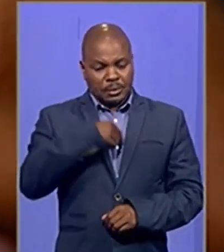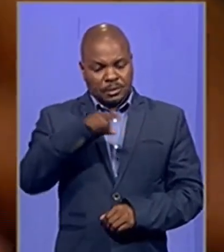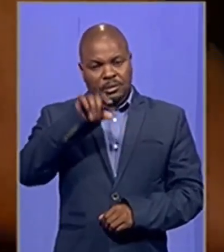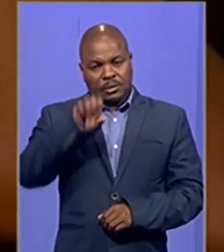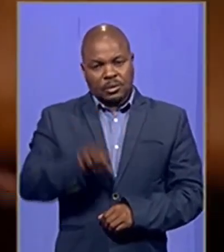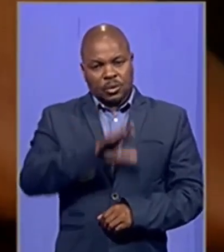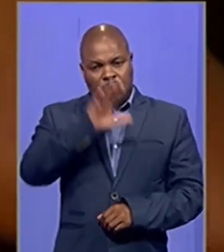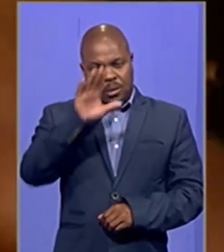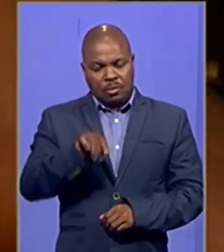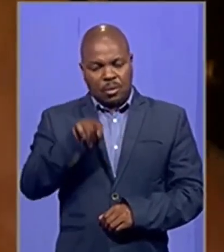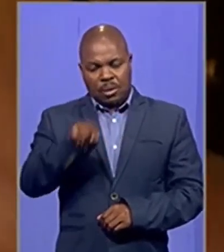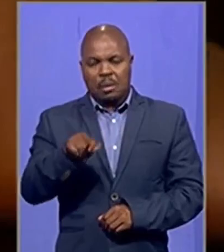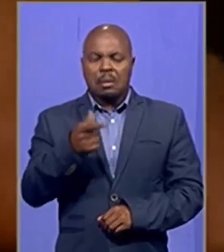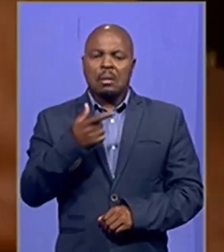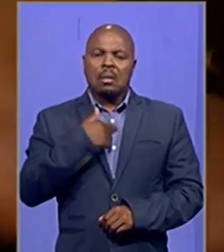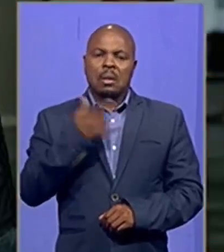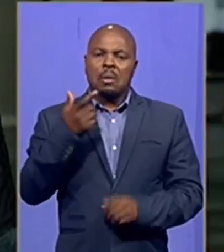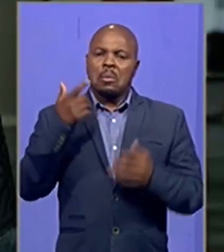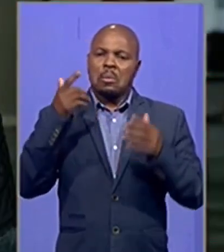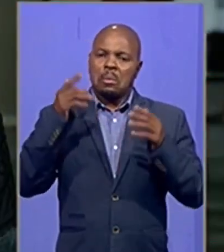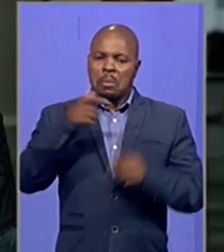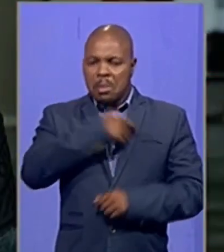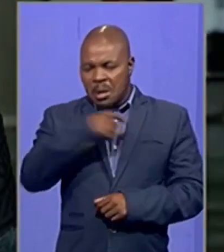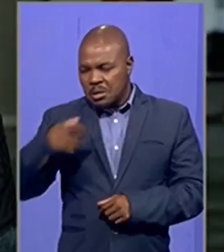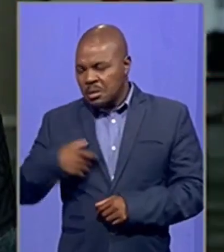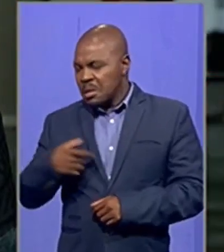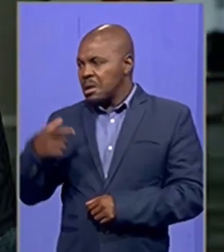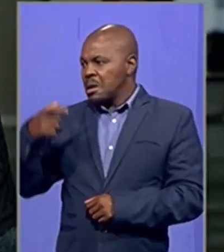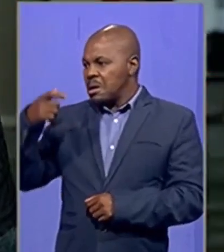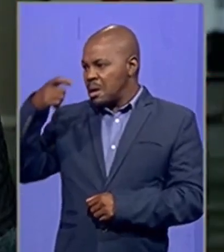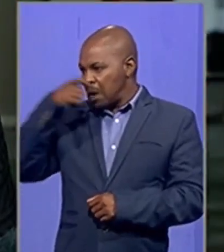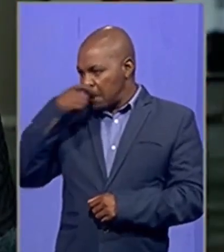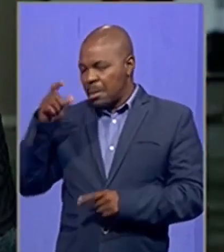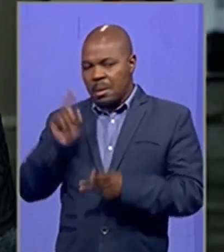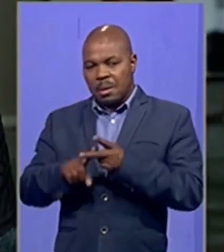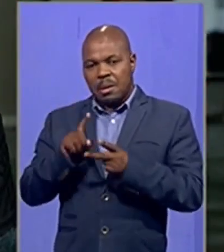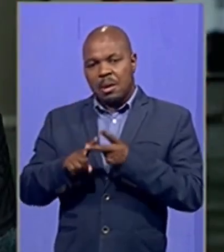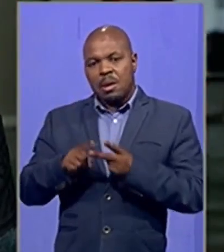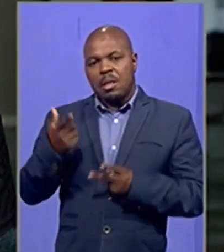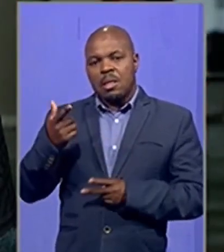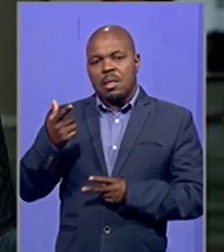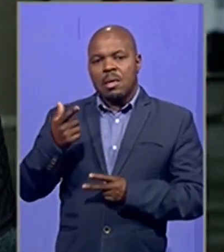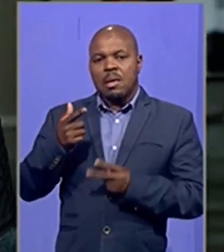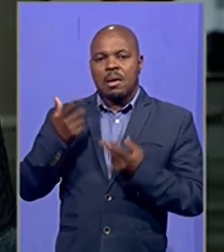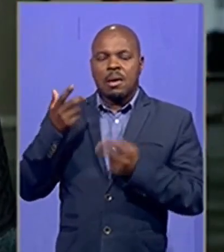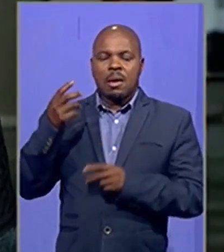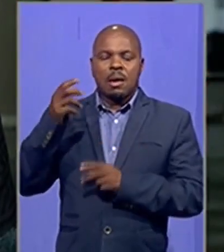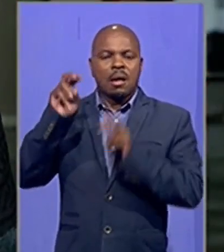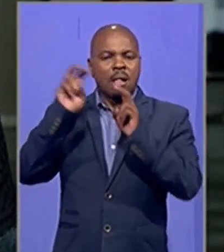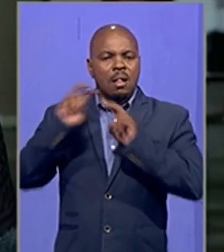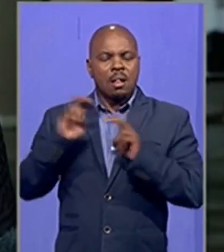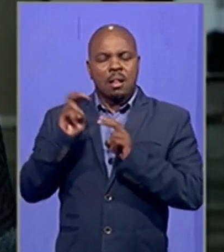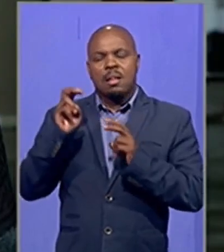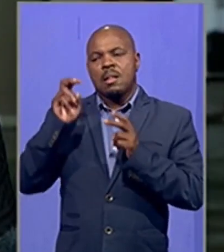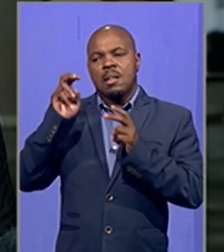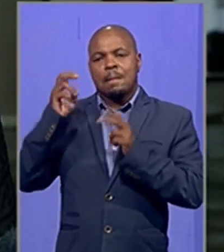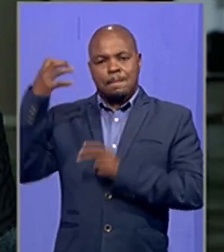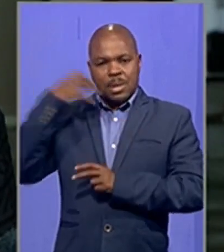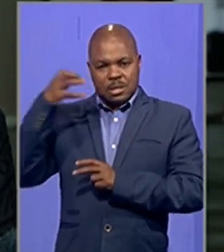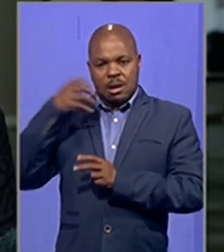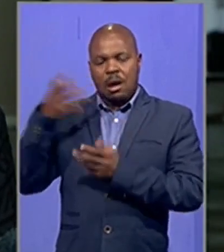Africa's JET-P with both President Ramaphosa and also the Energy Minister.